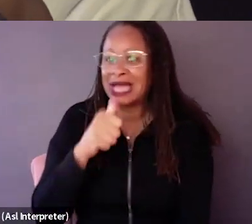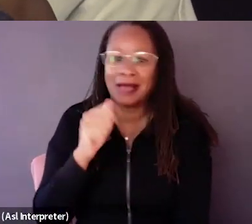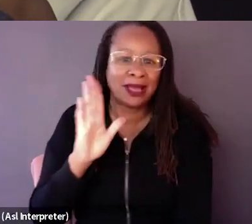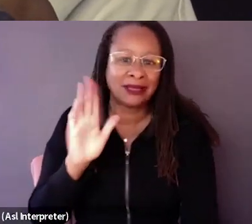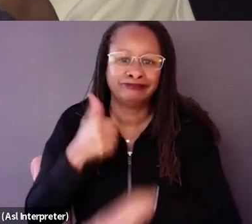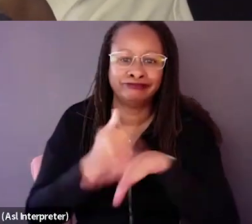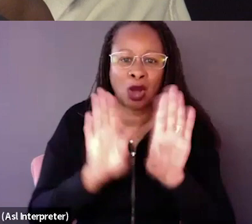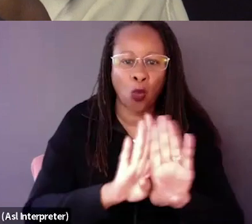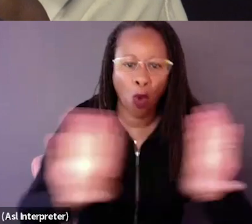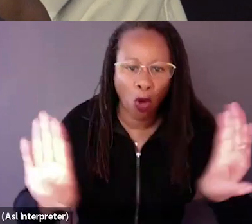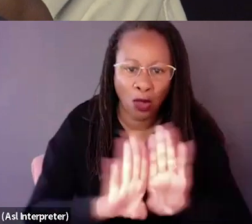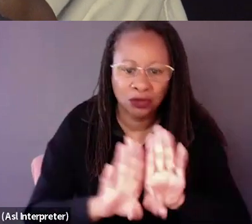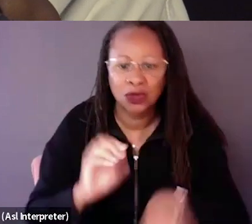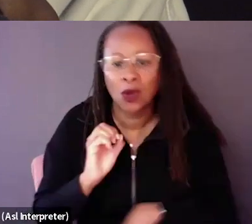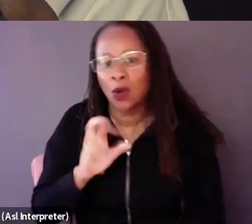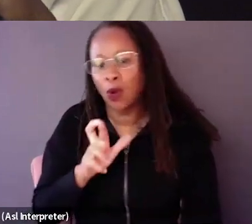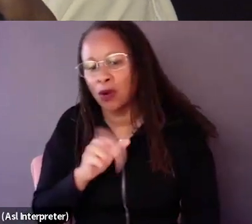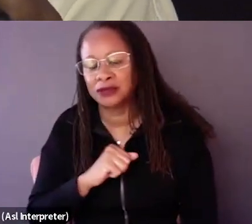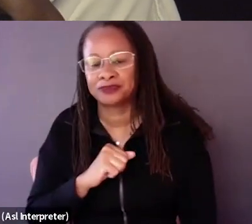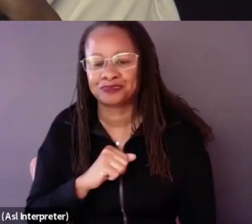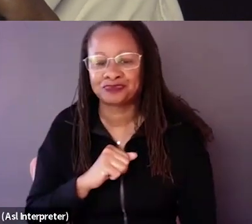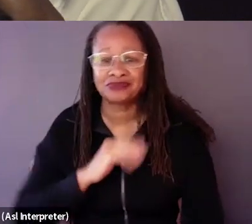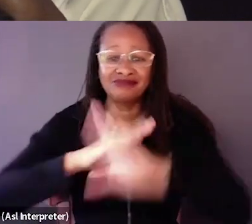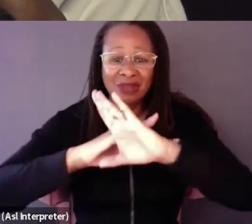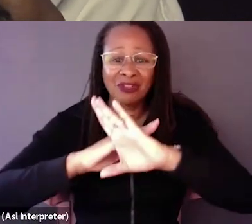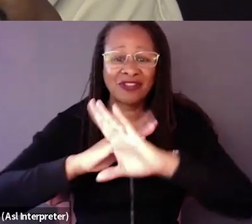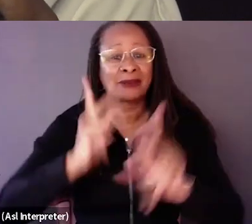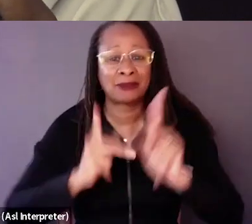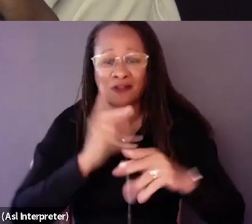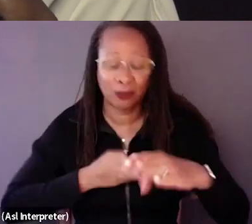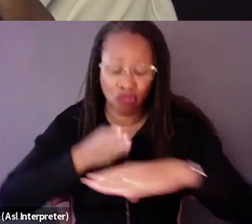is actually right on the continent, you know.